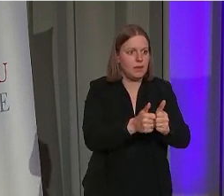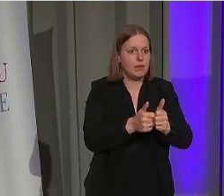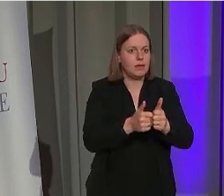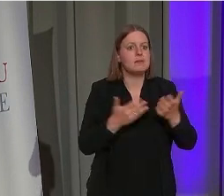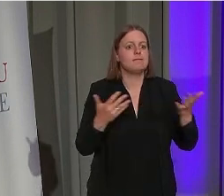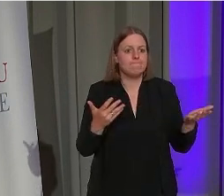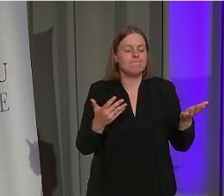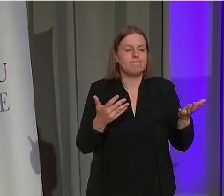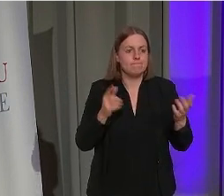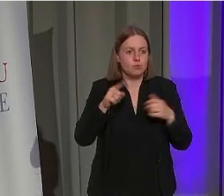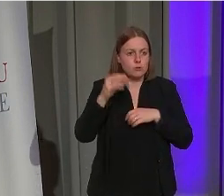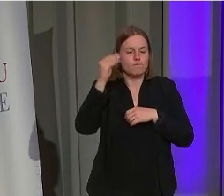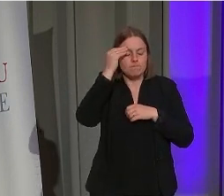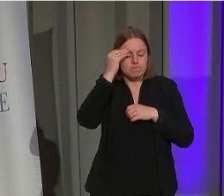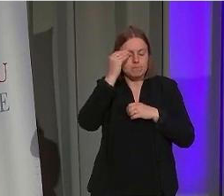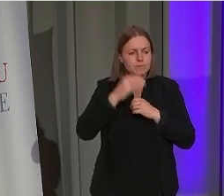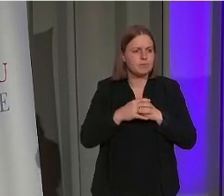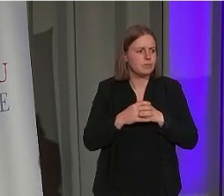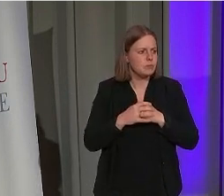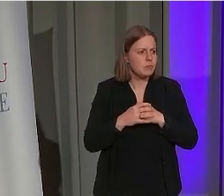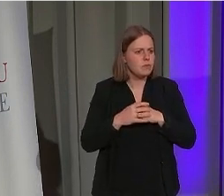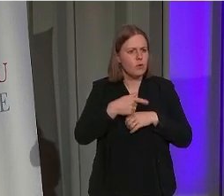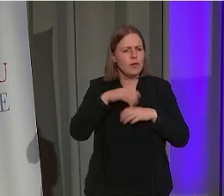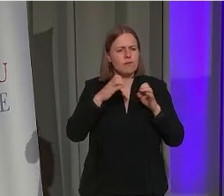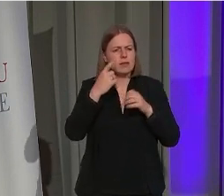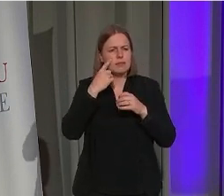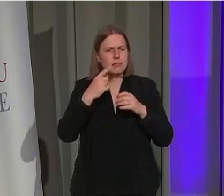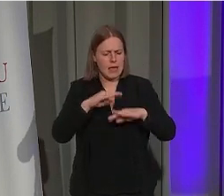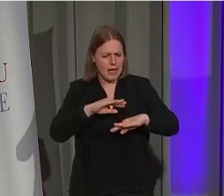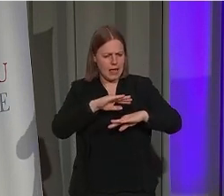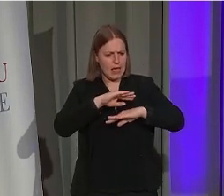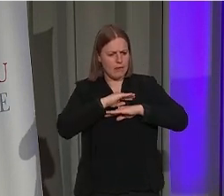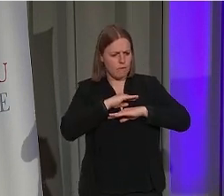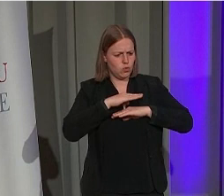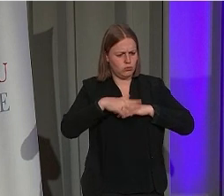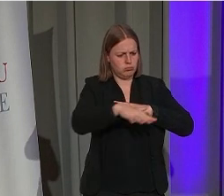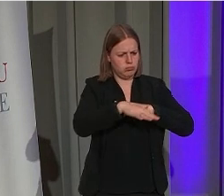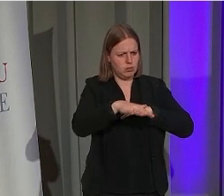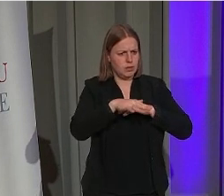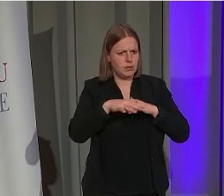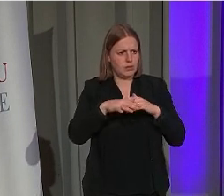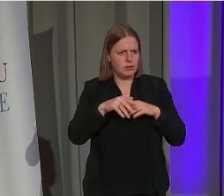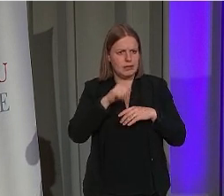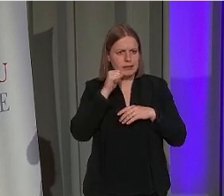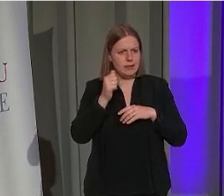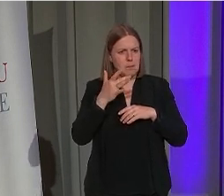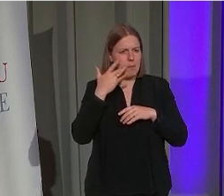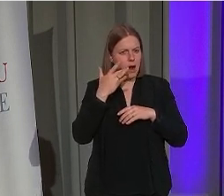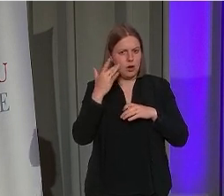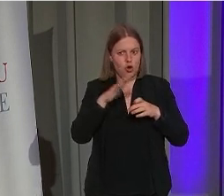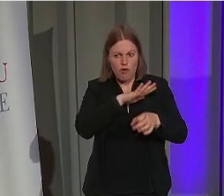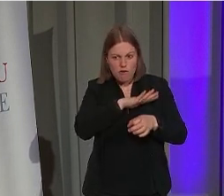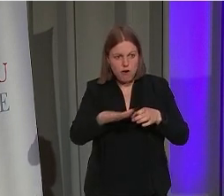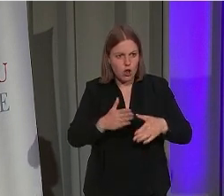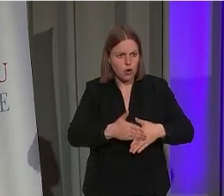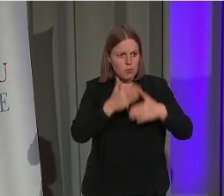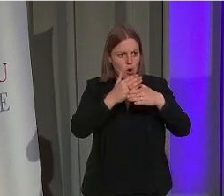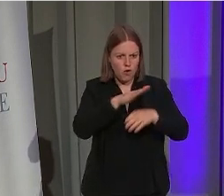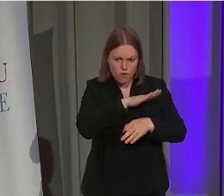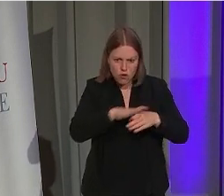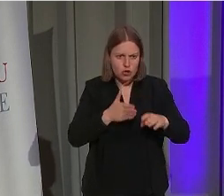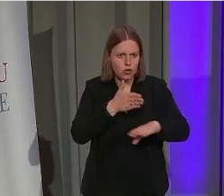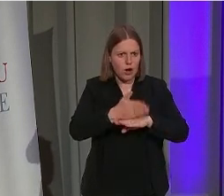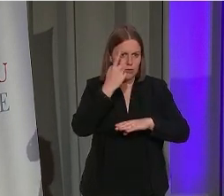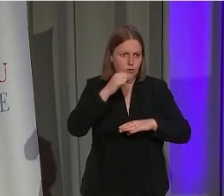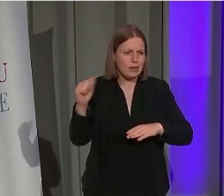cannot be guaranteed. And we sometimes see that it's not always easy to make